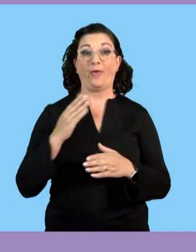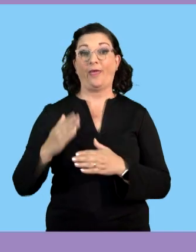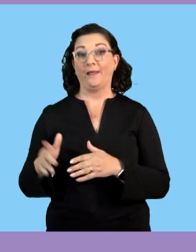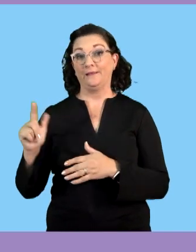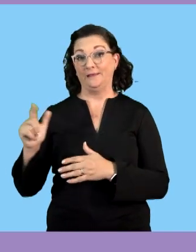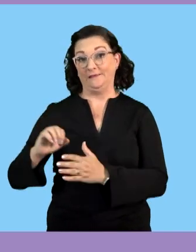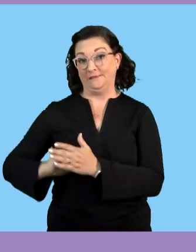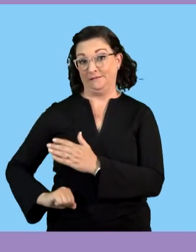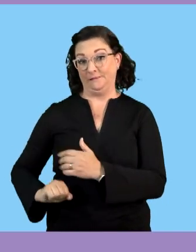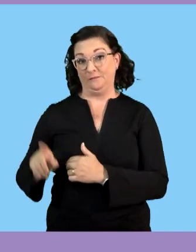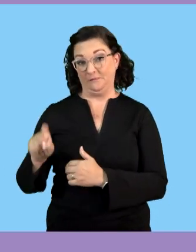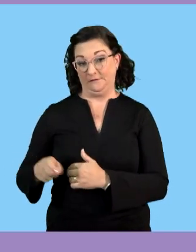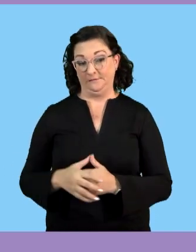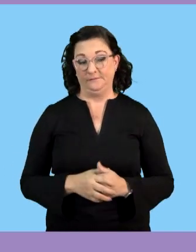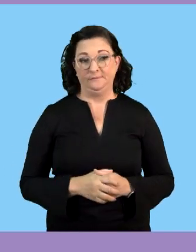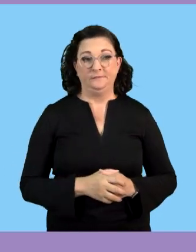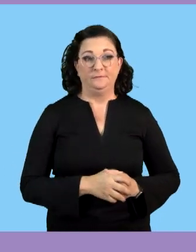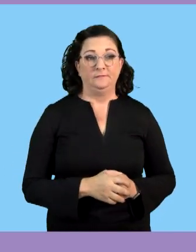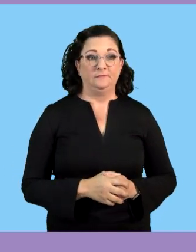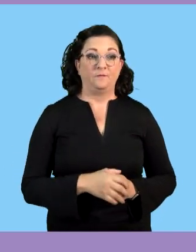end by 25%.